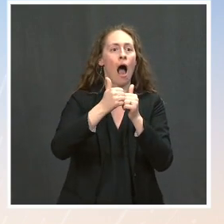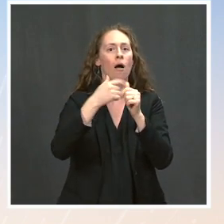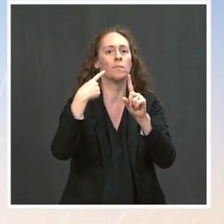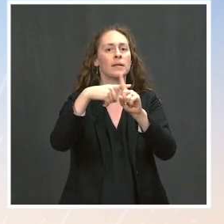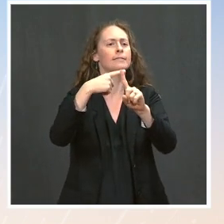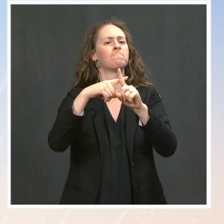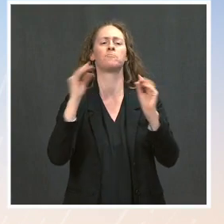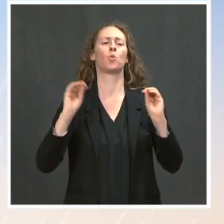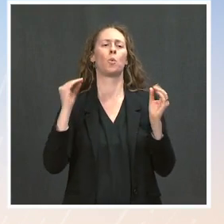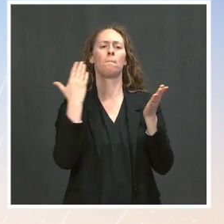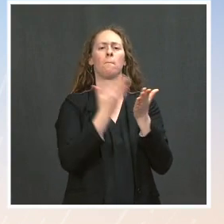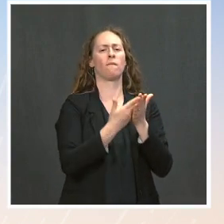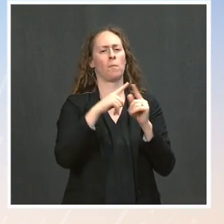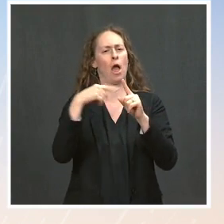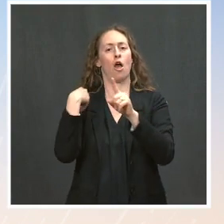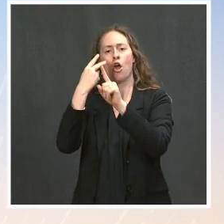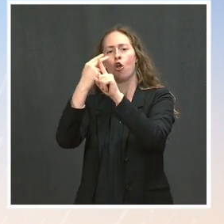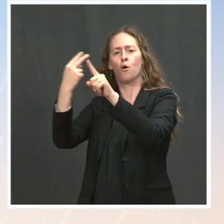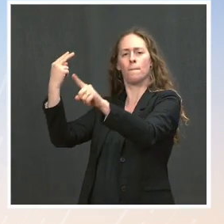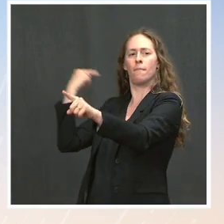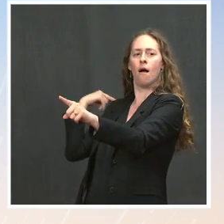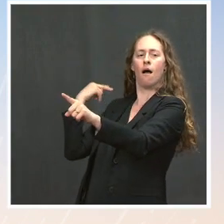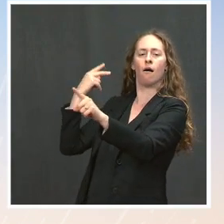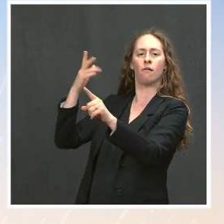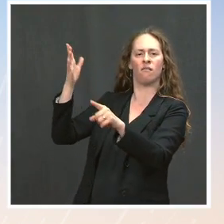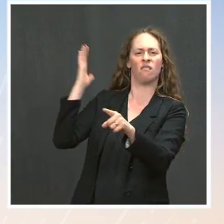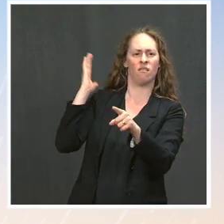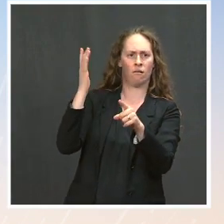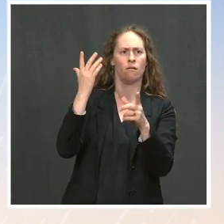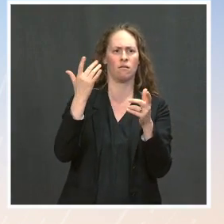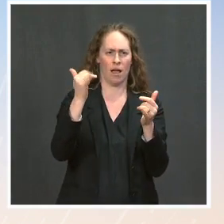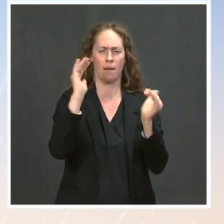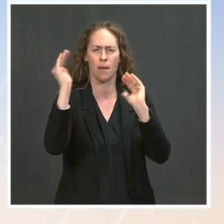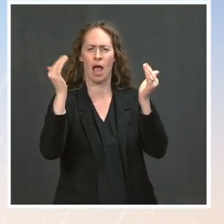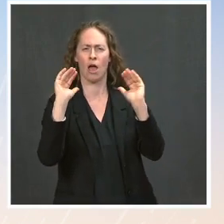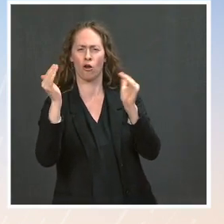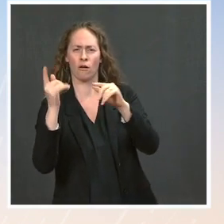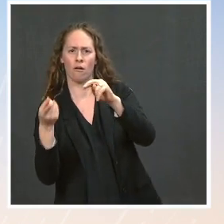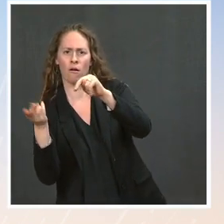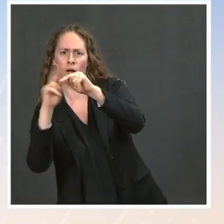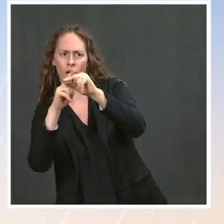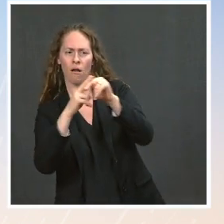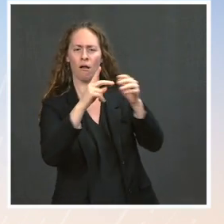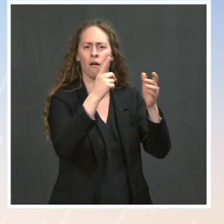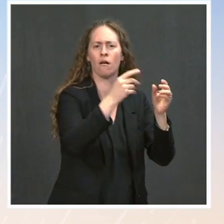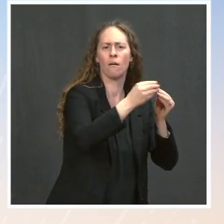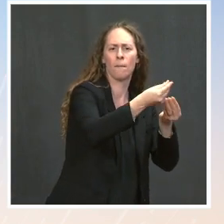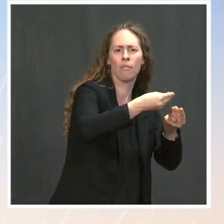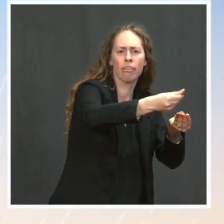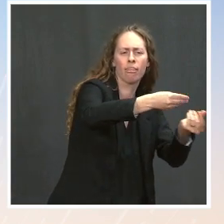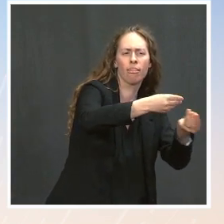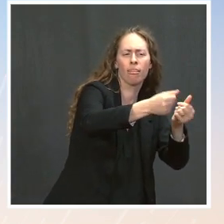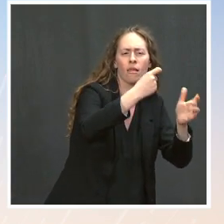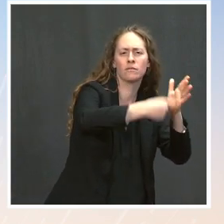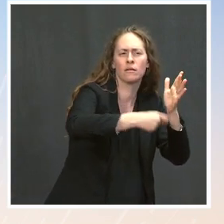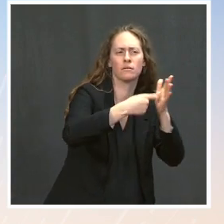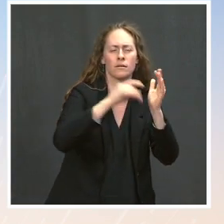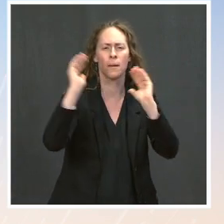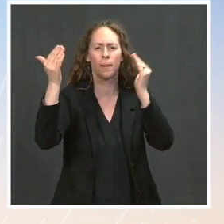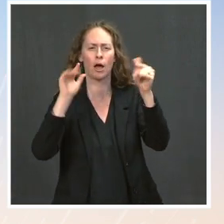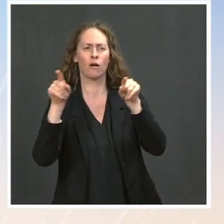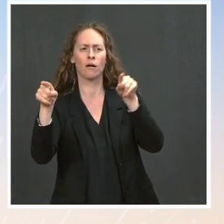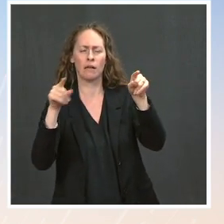had capital gains rates at various rates. We've seen different levels of investment and overall economic growth. You can't